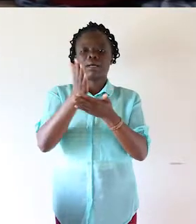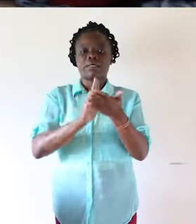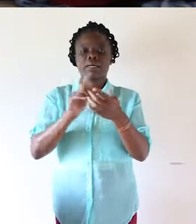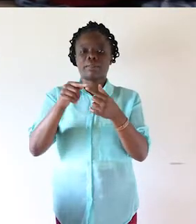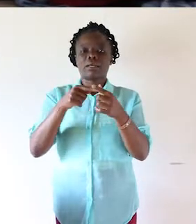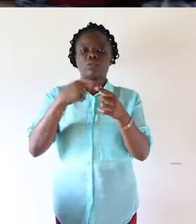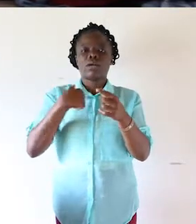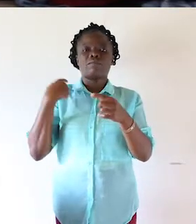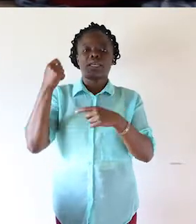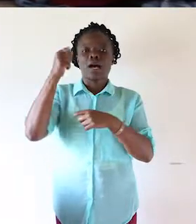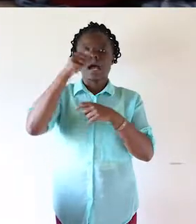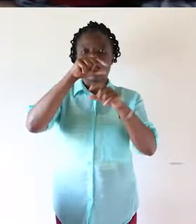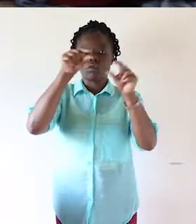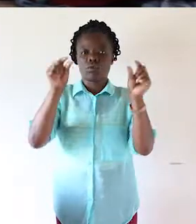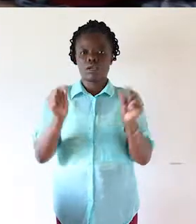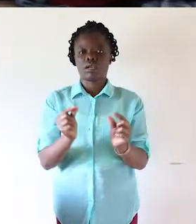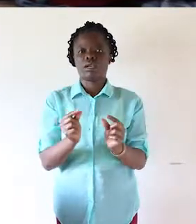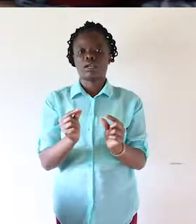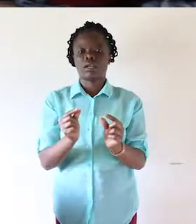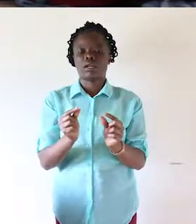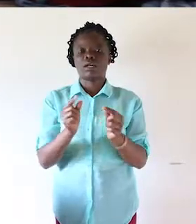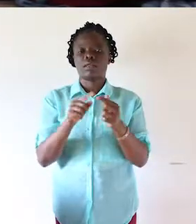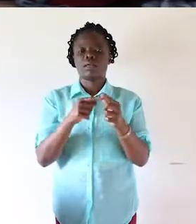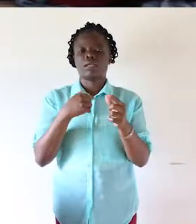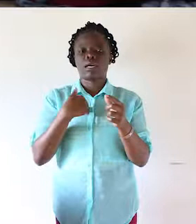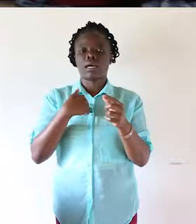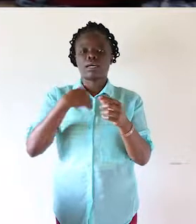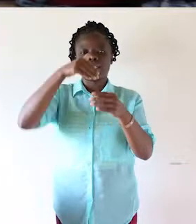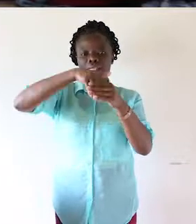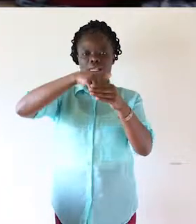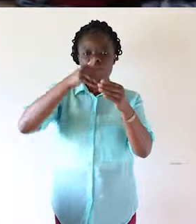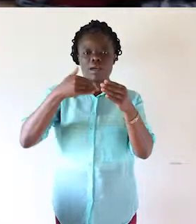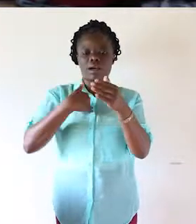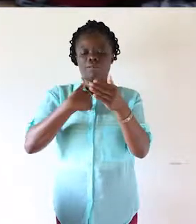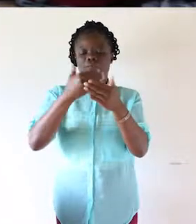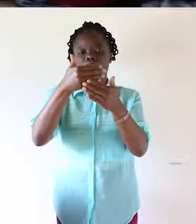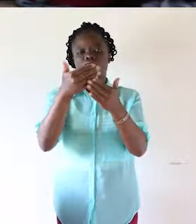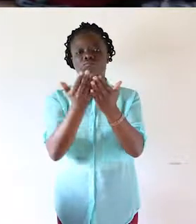handle, and a zip, and a lining